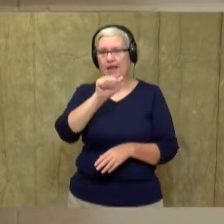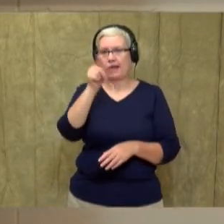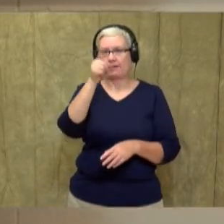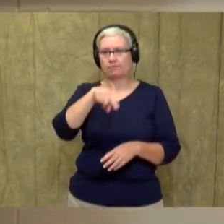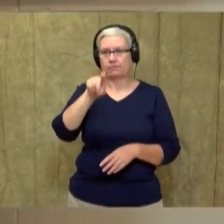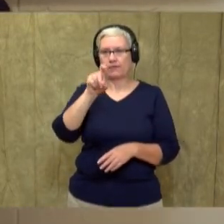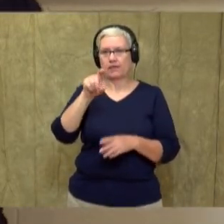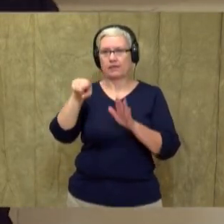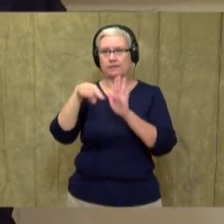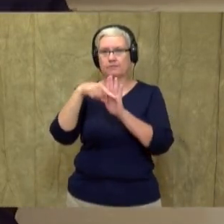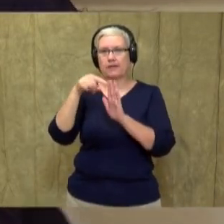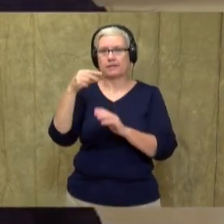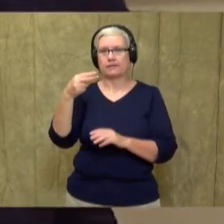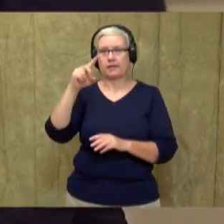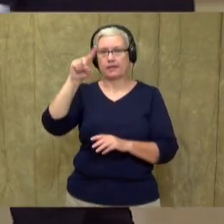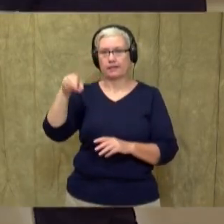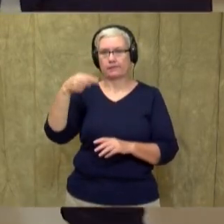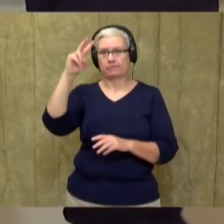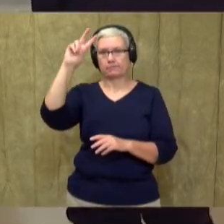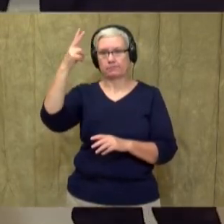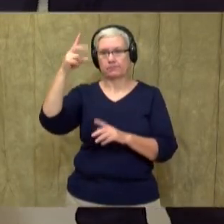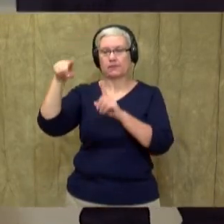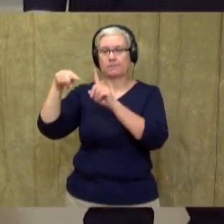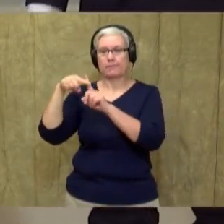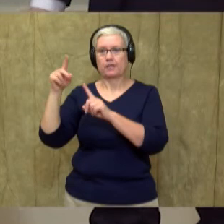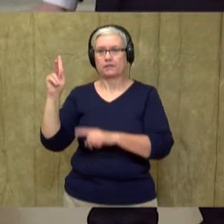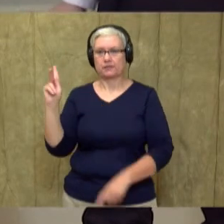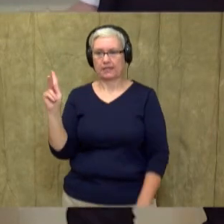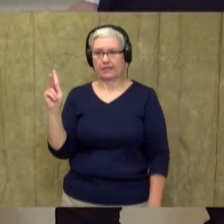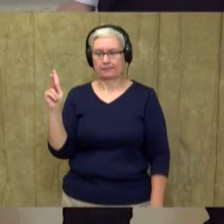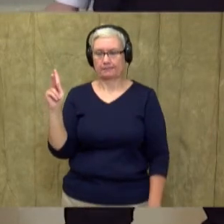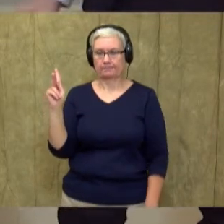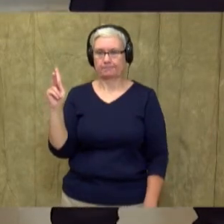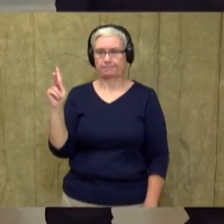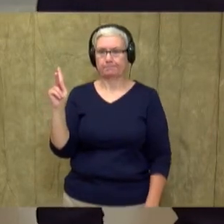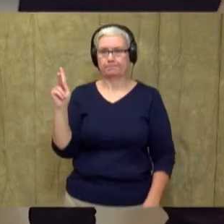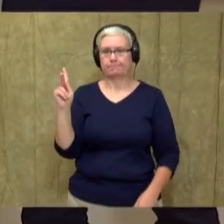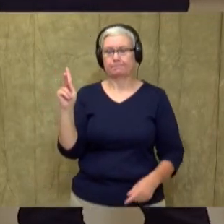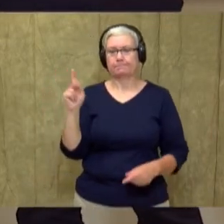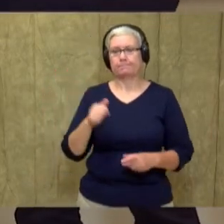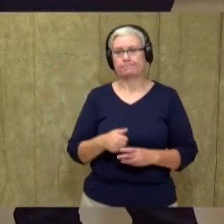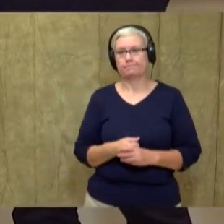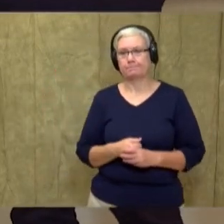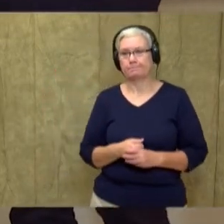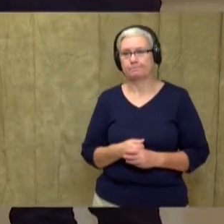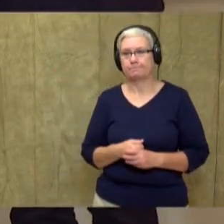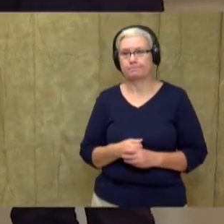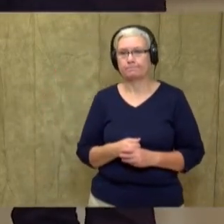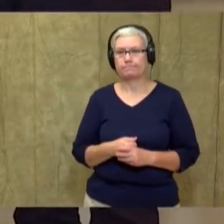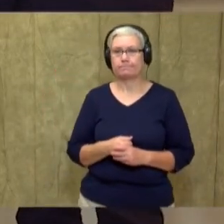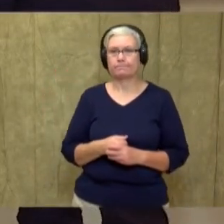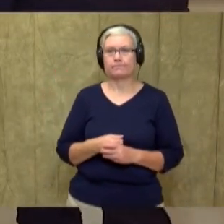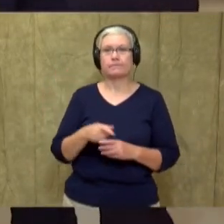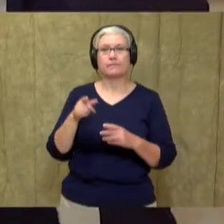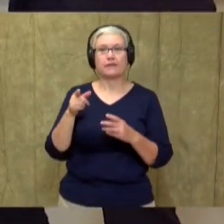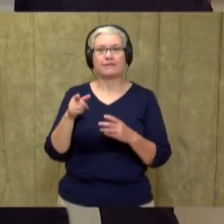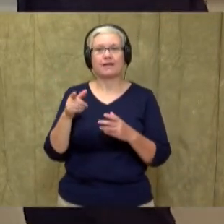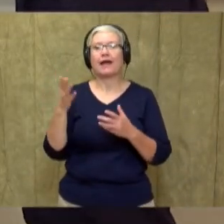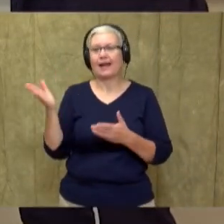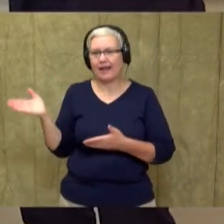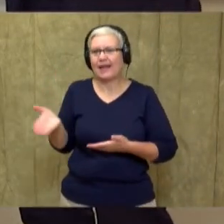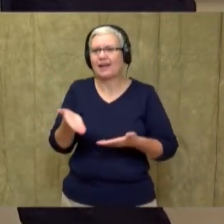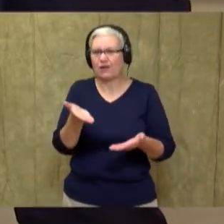F of x is equal to a times the quantity x minus h squared plus k. And that's something I introduced last